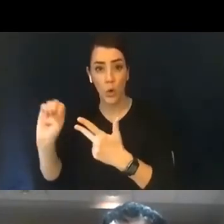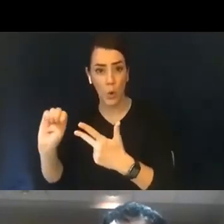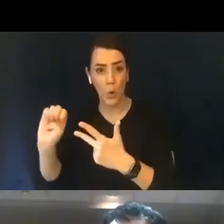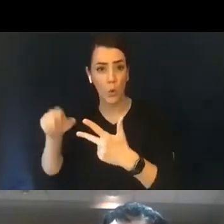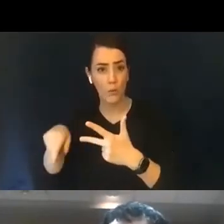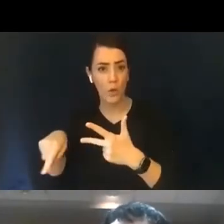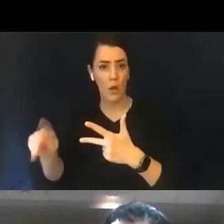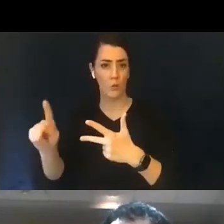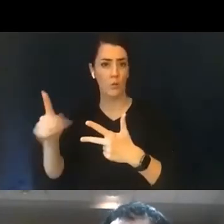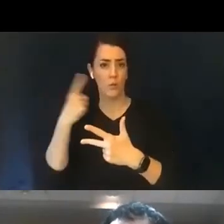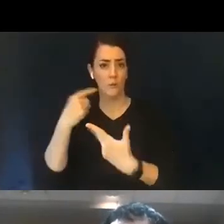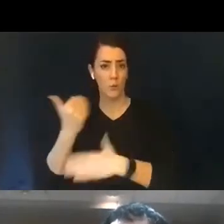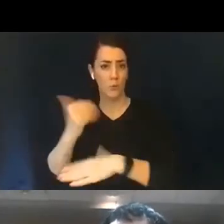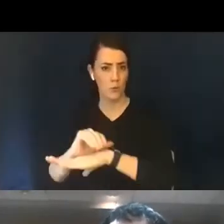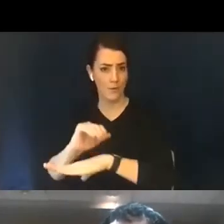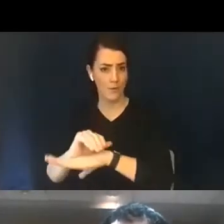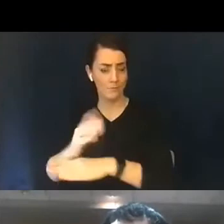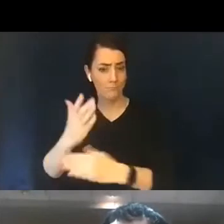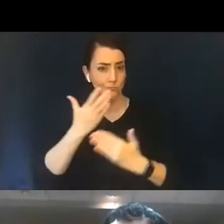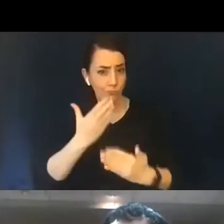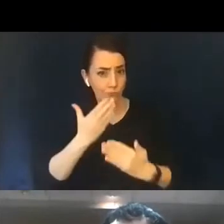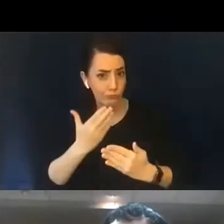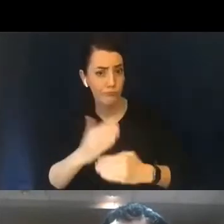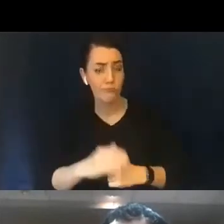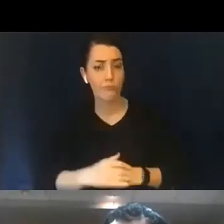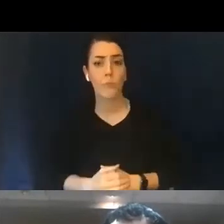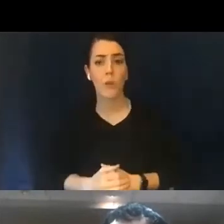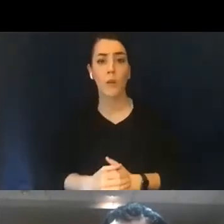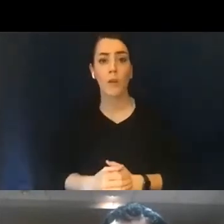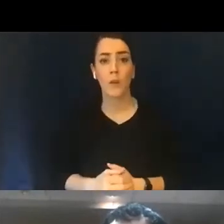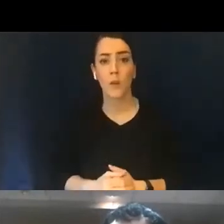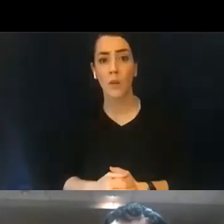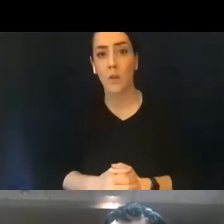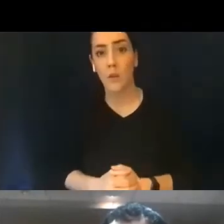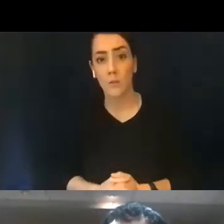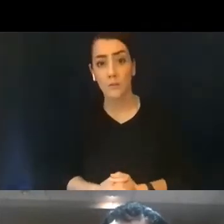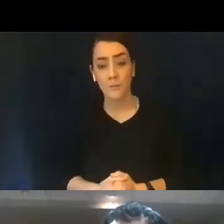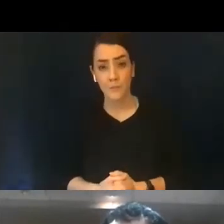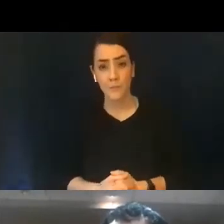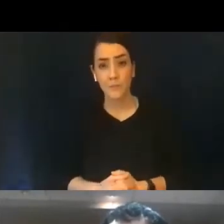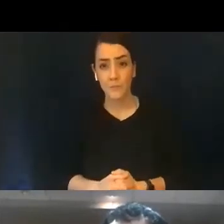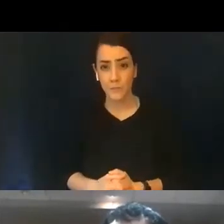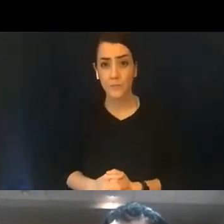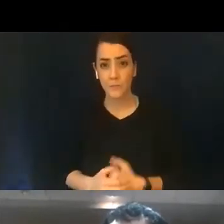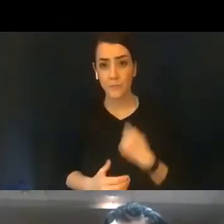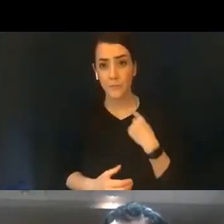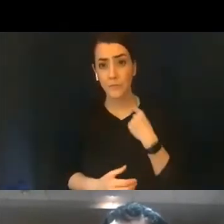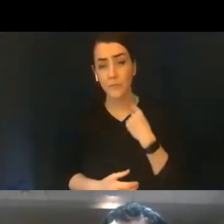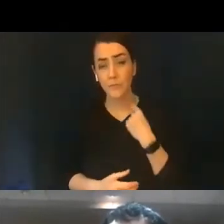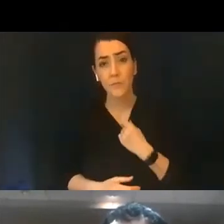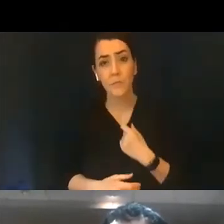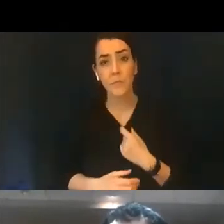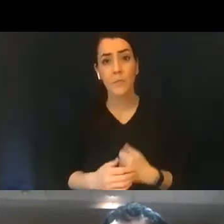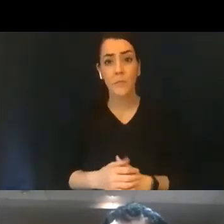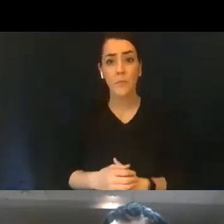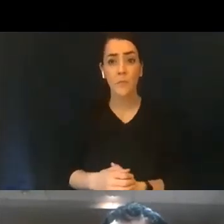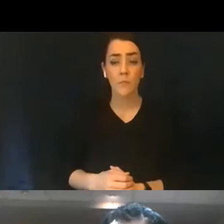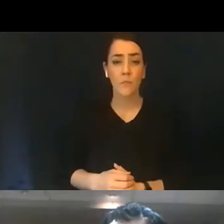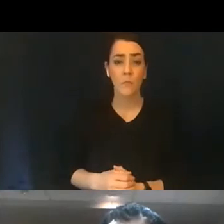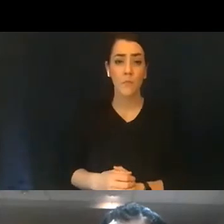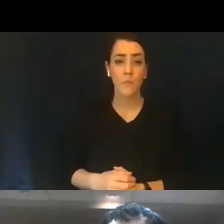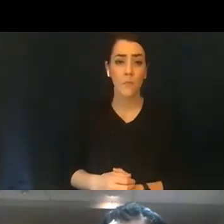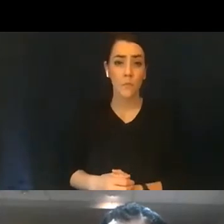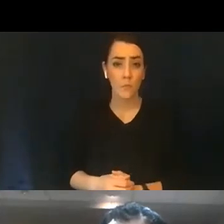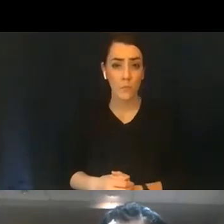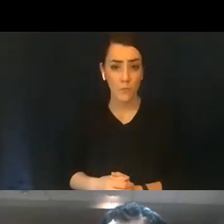presence this evening. In many ways, it's sort of like the